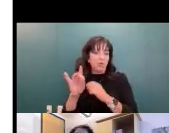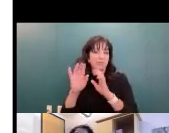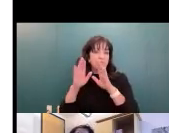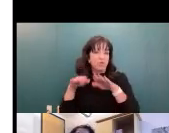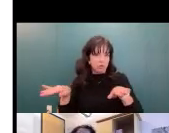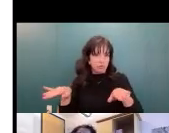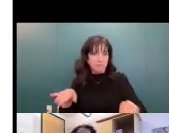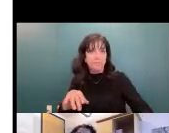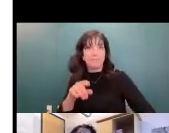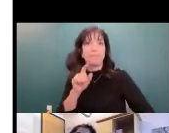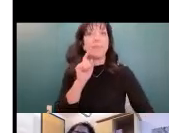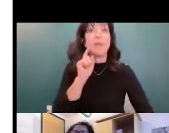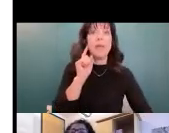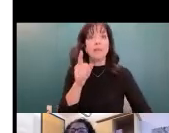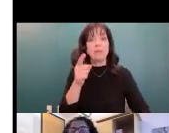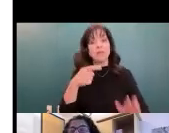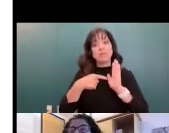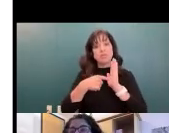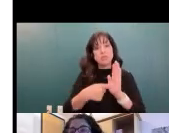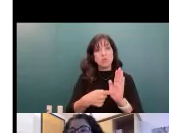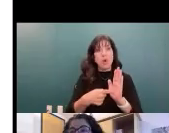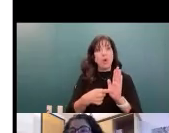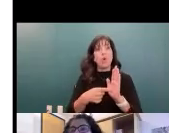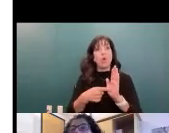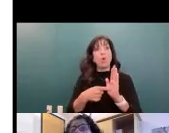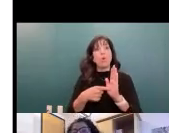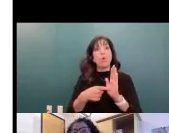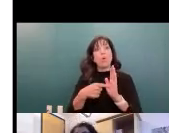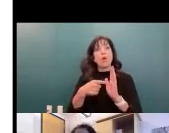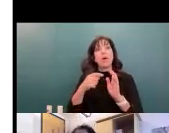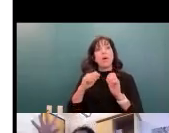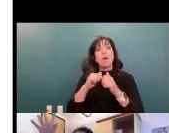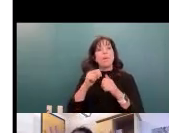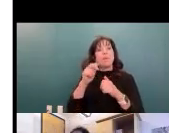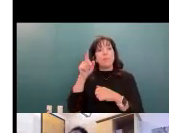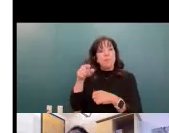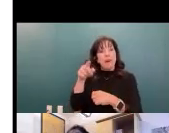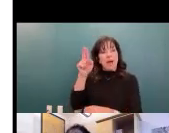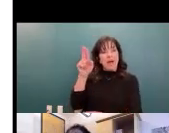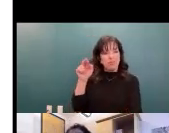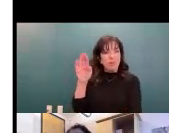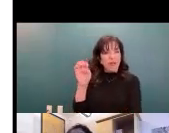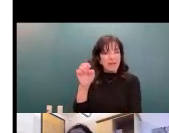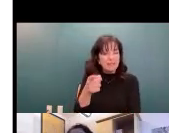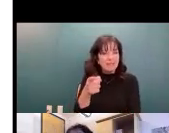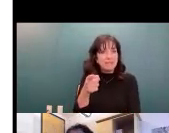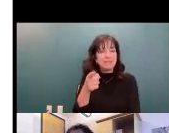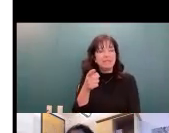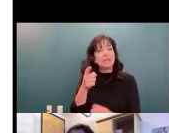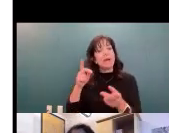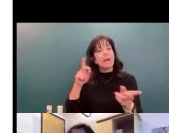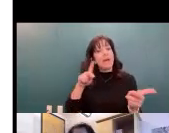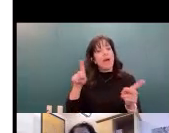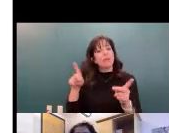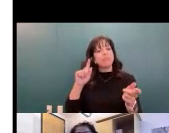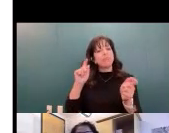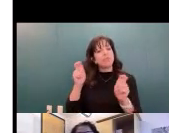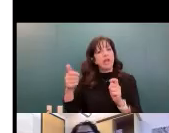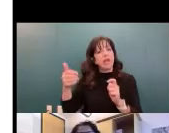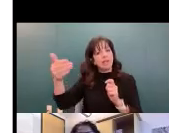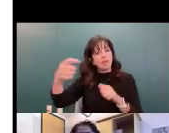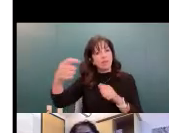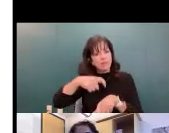This figure shows us autism prevalence by race ethnicity, and this is really a pattern that's changed over time.